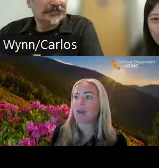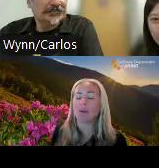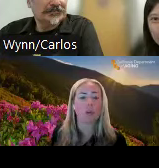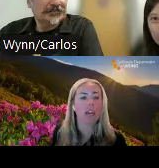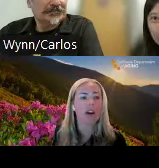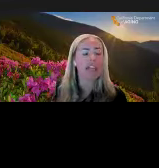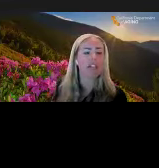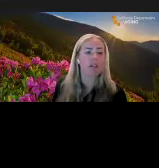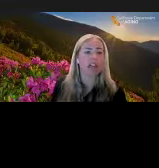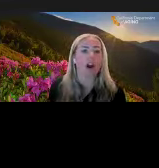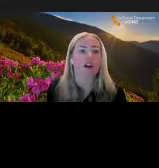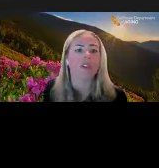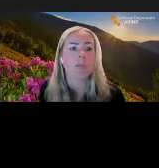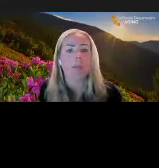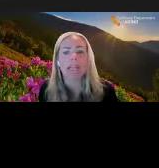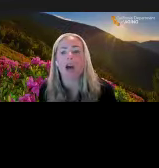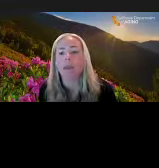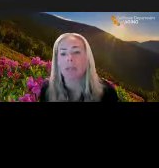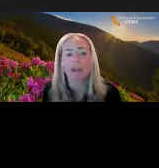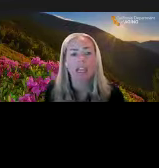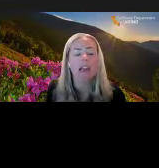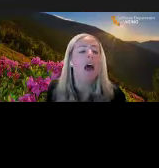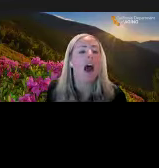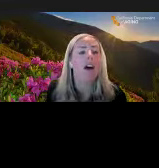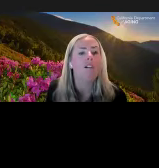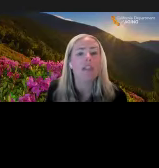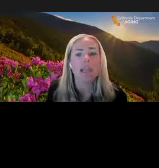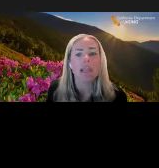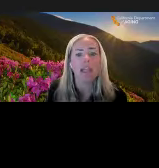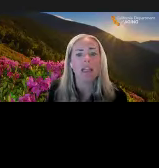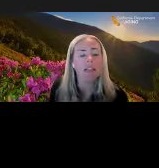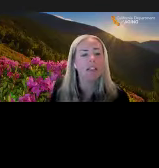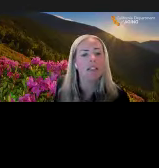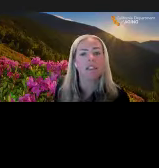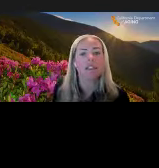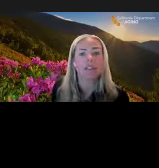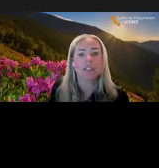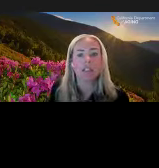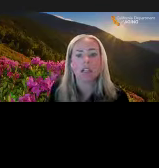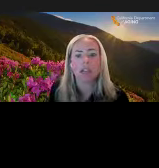Wonderful. Thank you. So we are entering our first public comment period of the meeting.